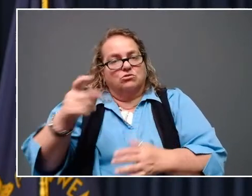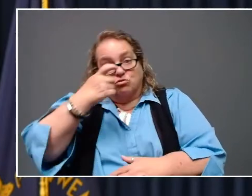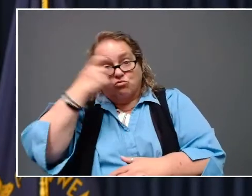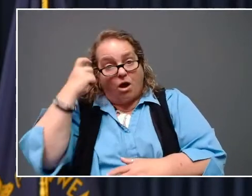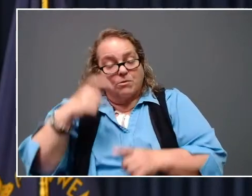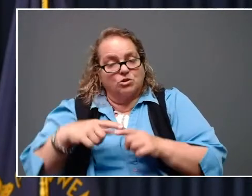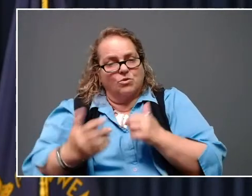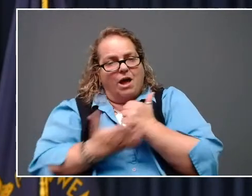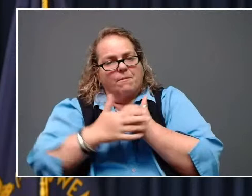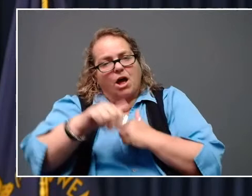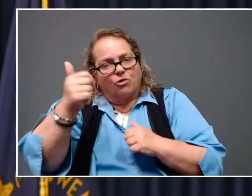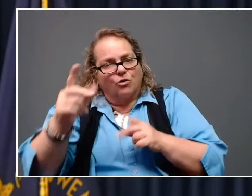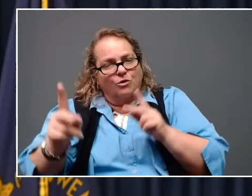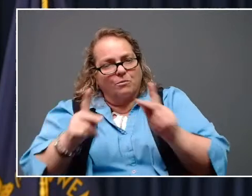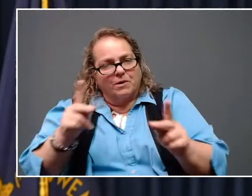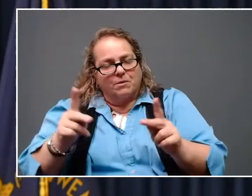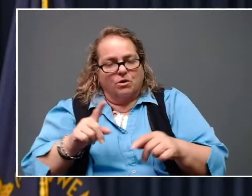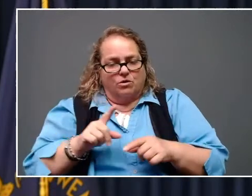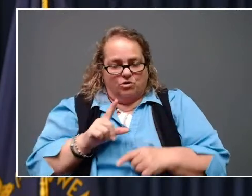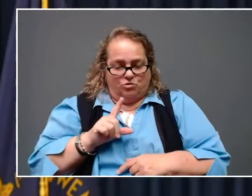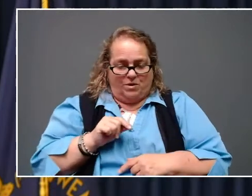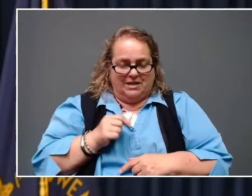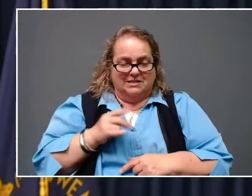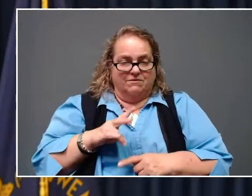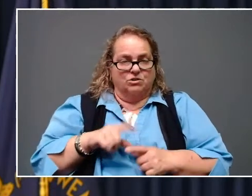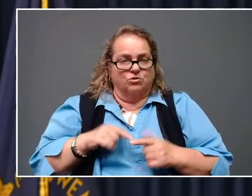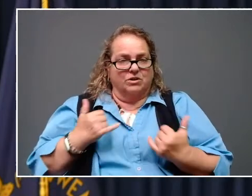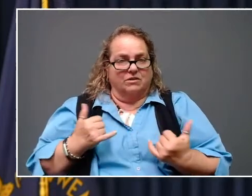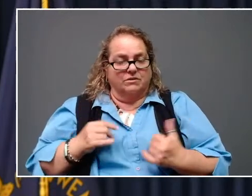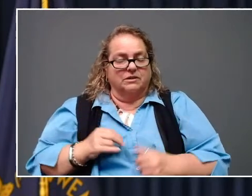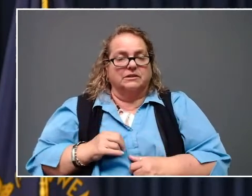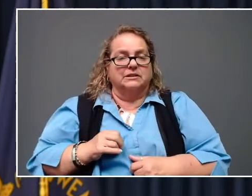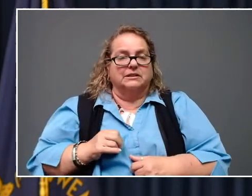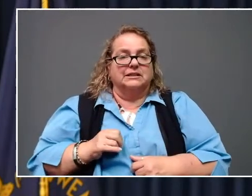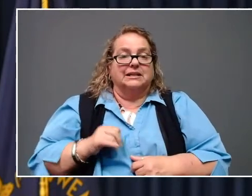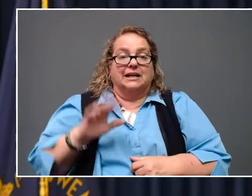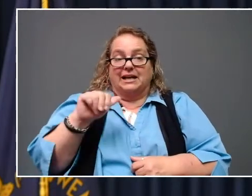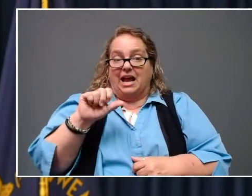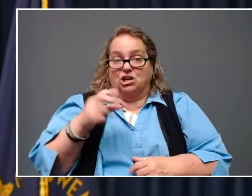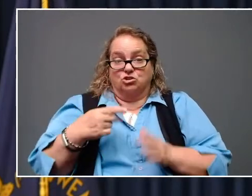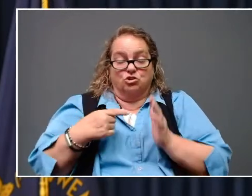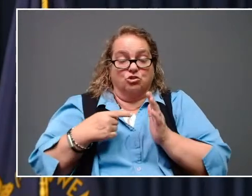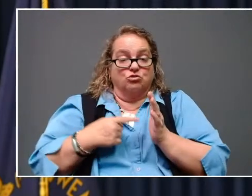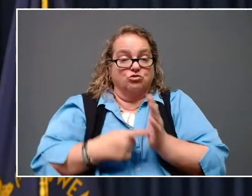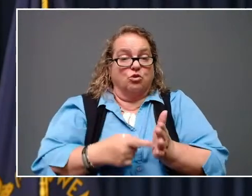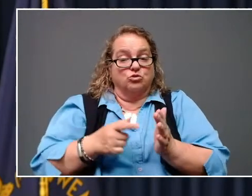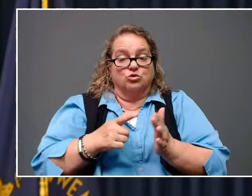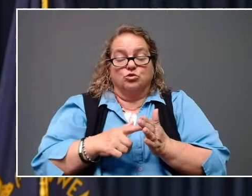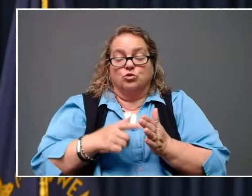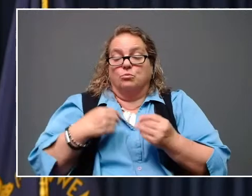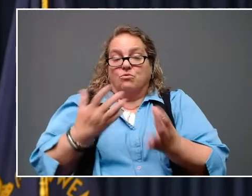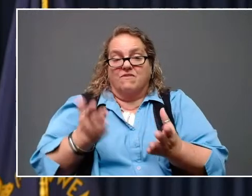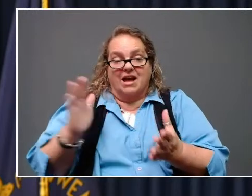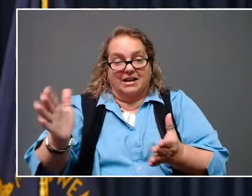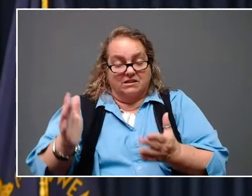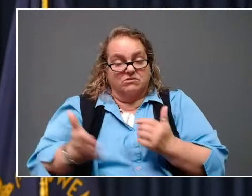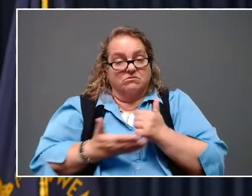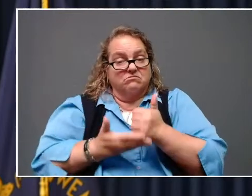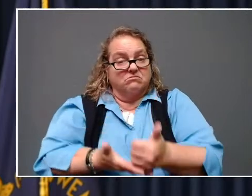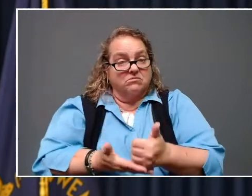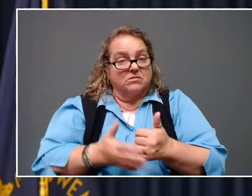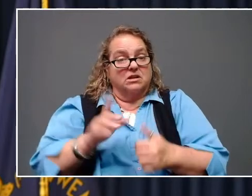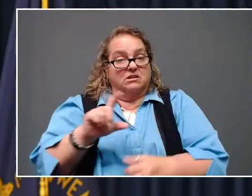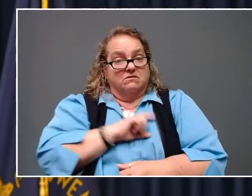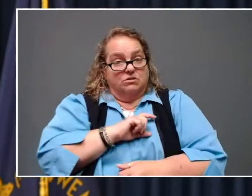until the present. Chief Deputy Cash chose to use his past law enforcement experiences to minister to and assist those